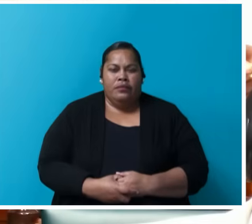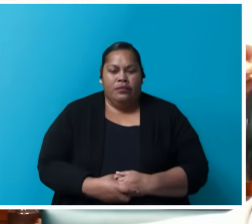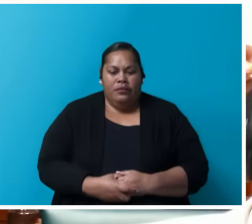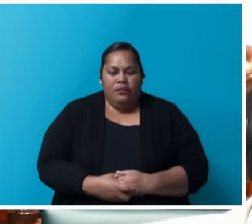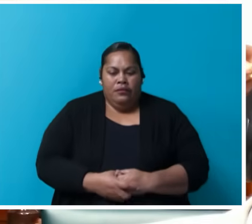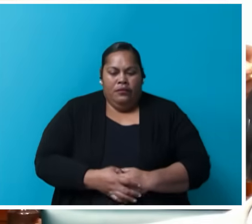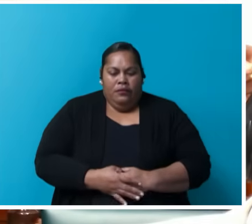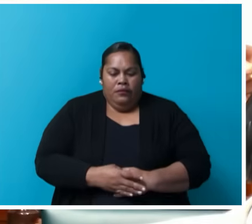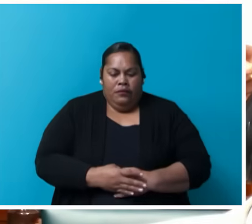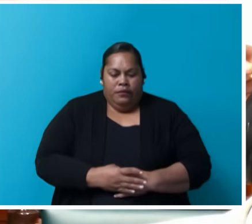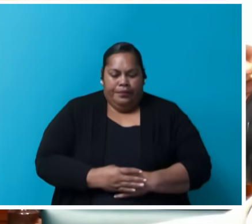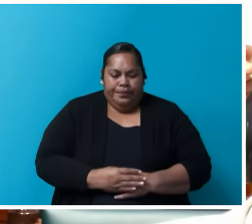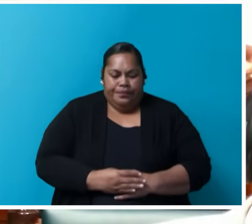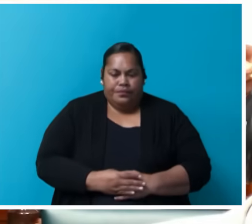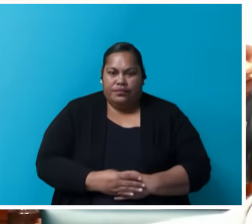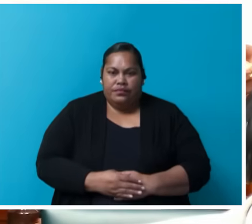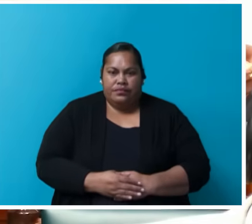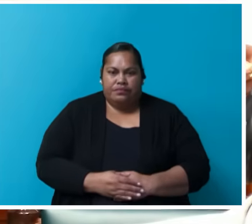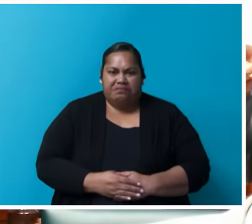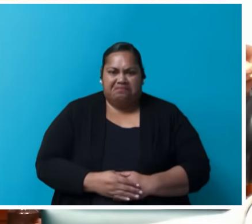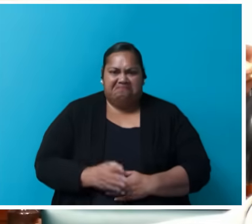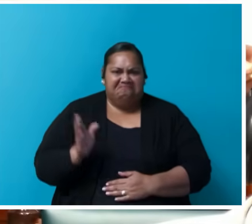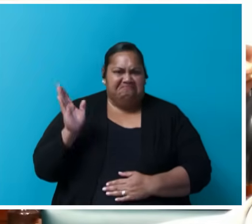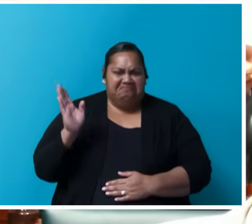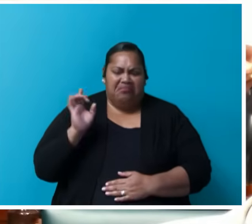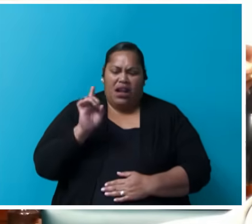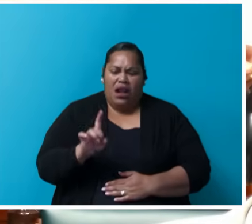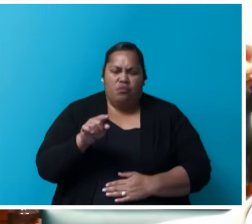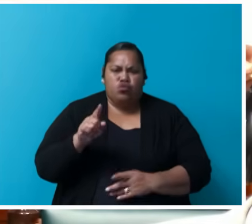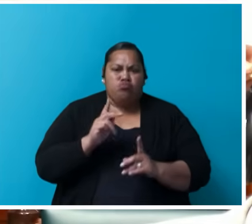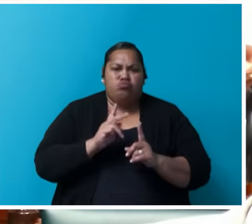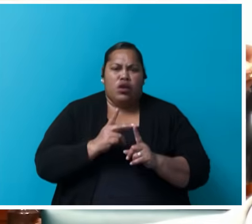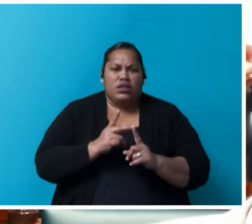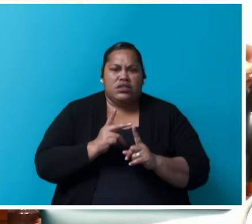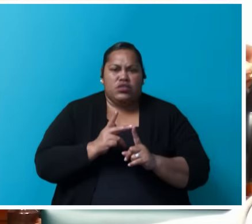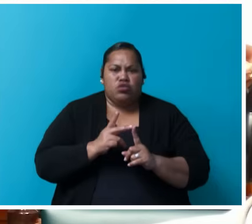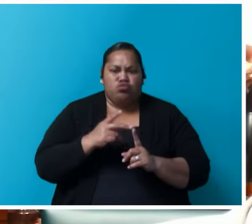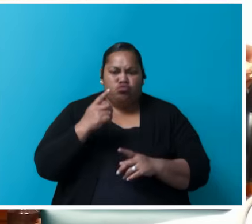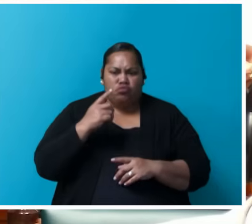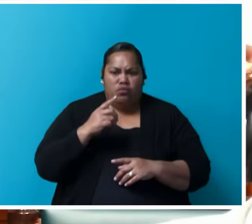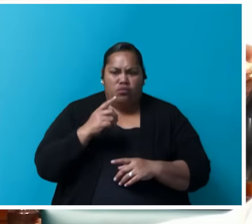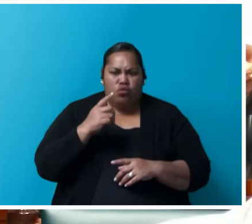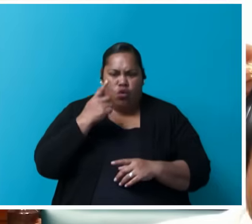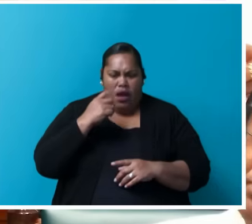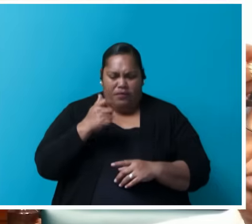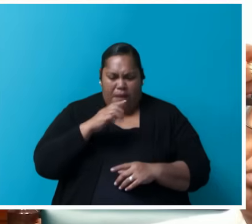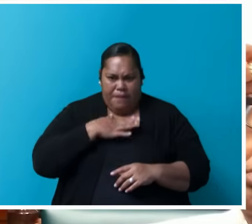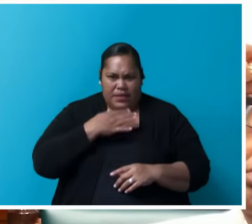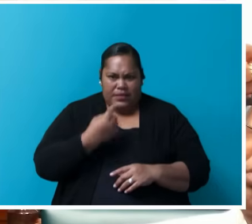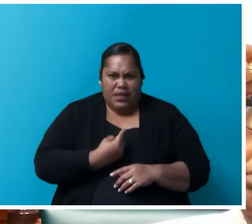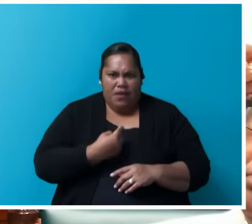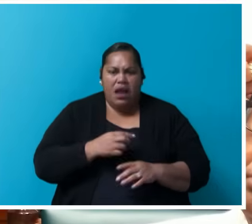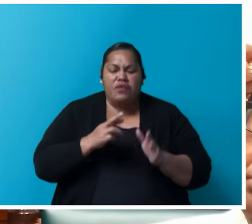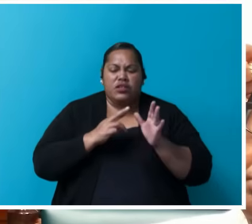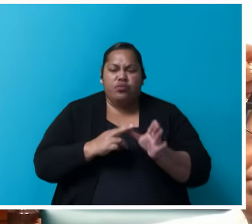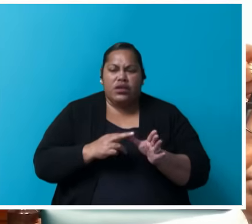Mr. Speaker, I didn't come in politics to look after myself, and I will be responding to that a little